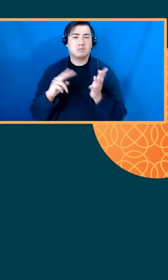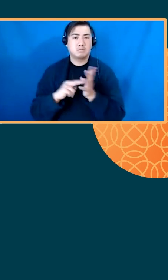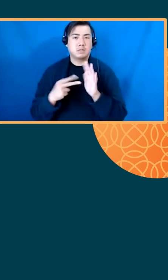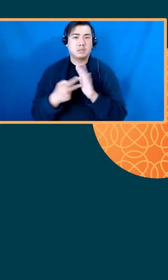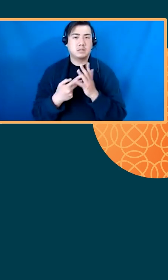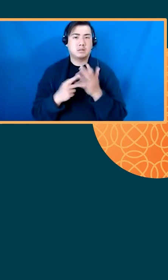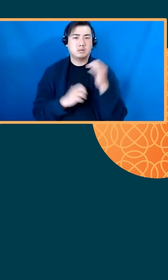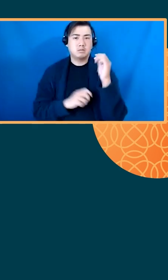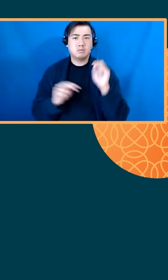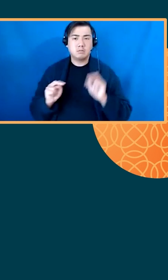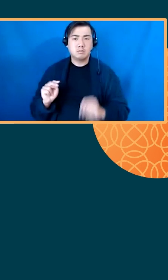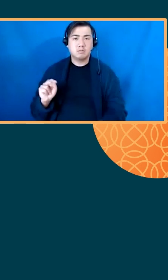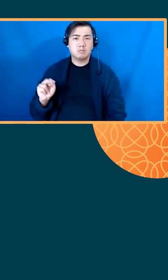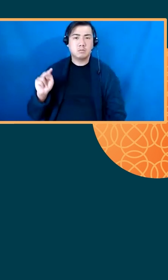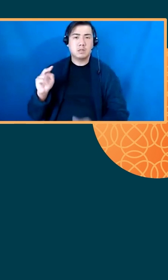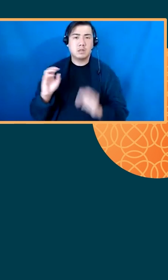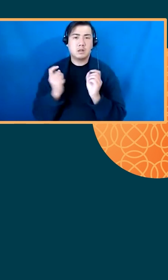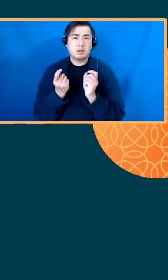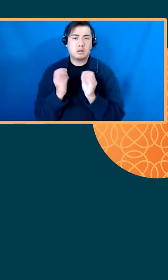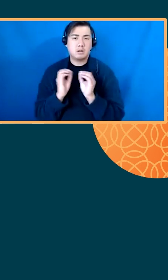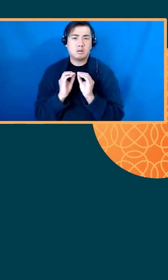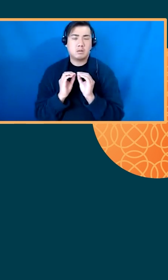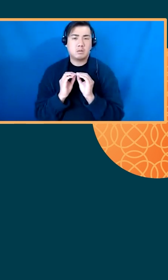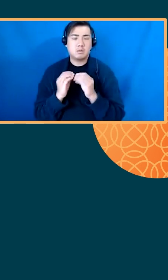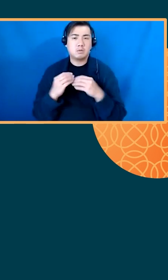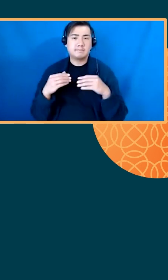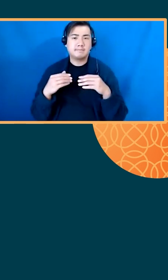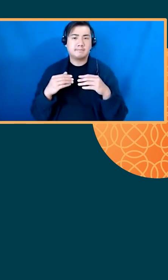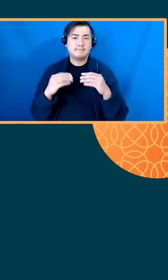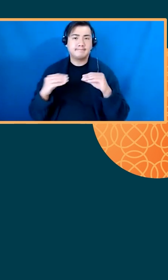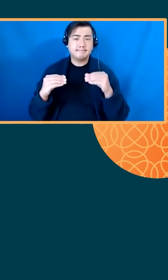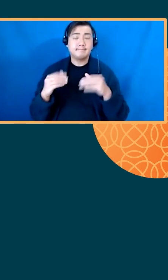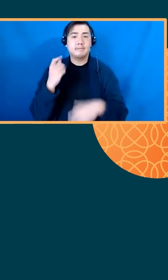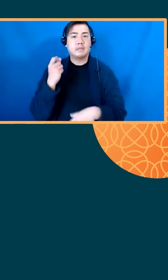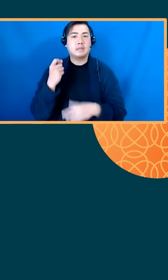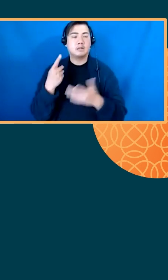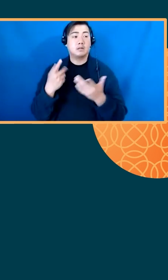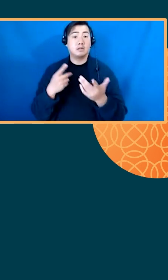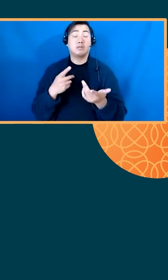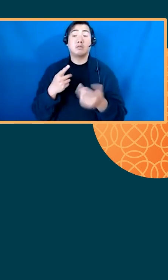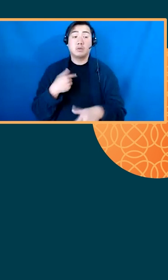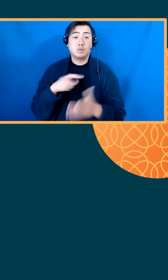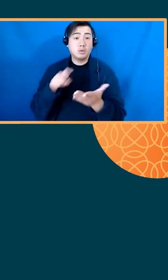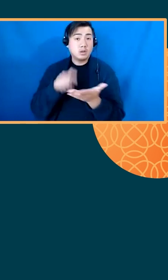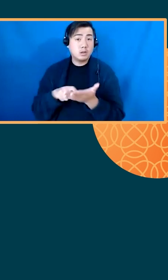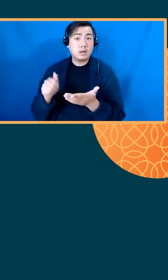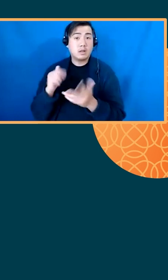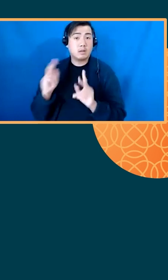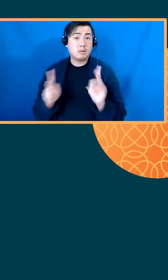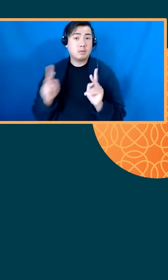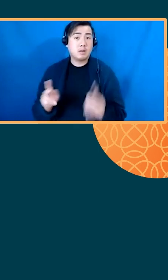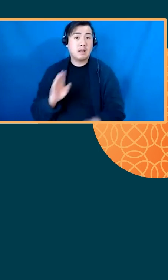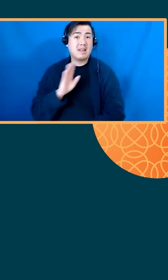you're acknowledging the validity of other people's experiences to be as valid as your own, because that's really what empathy is,